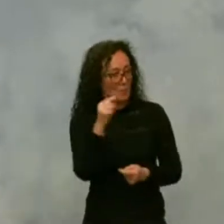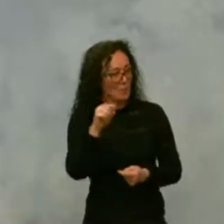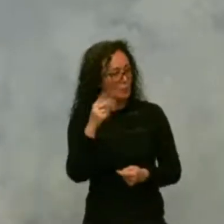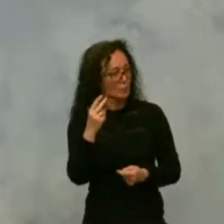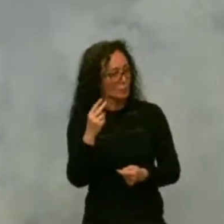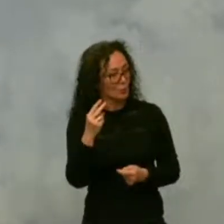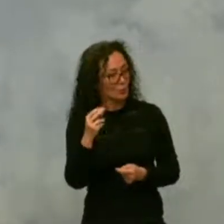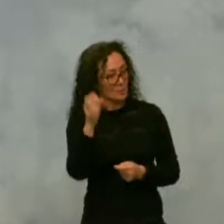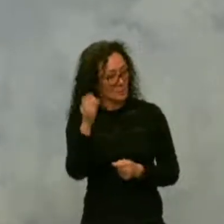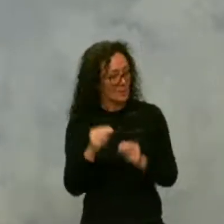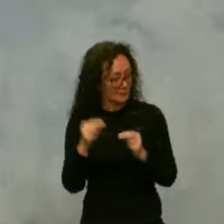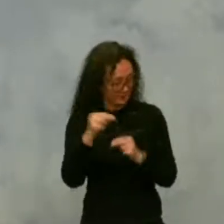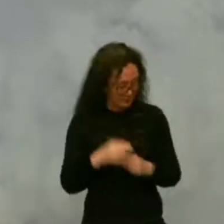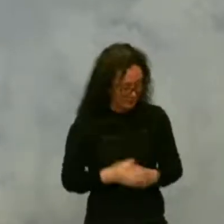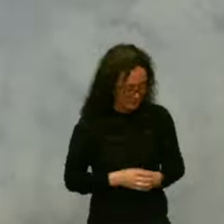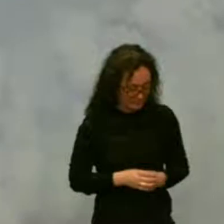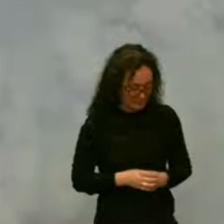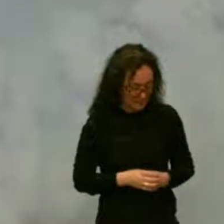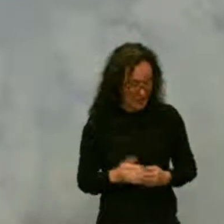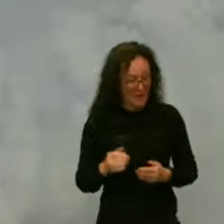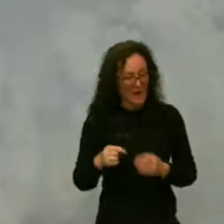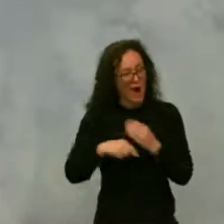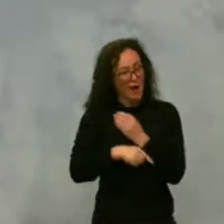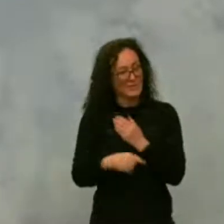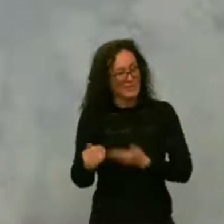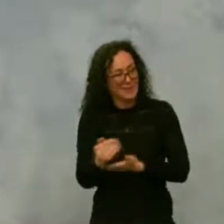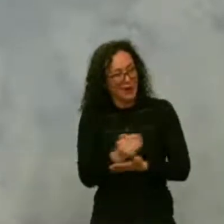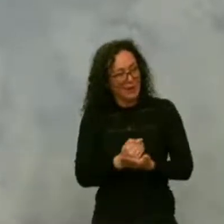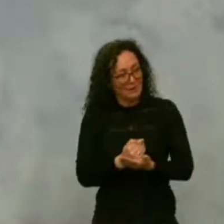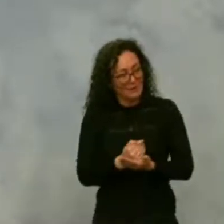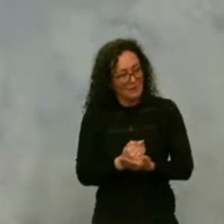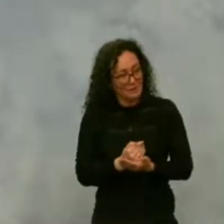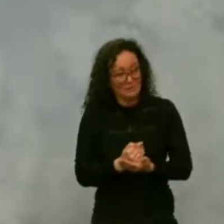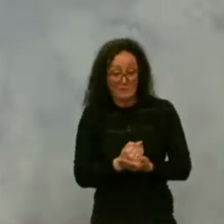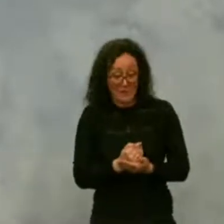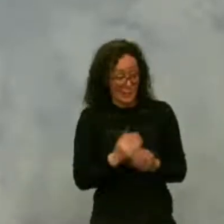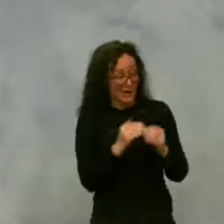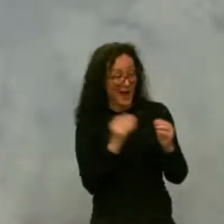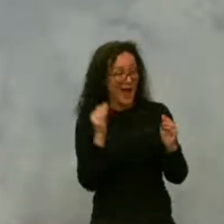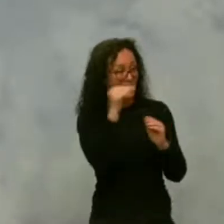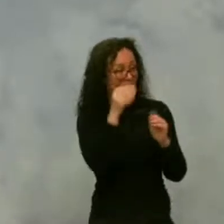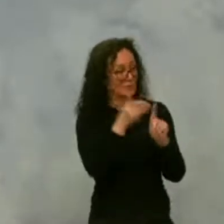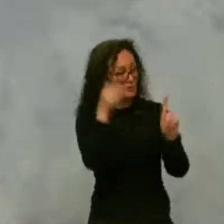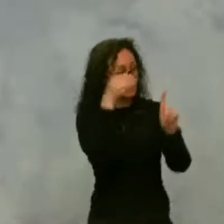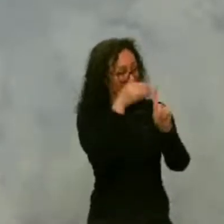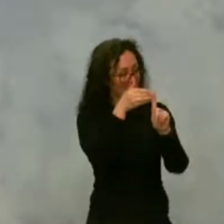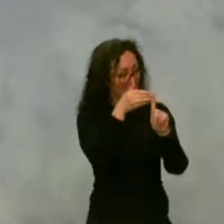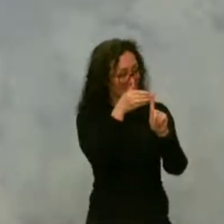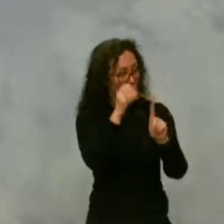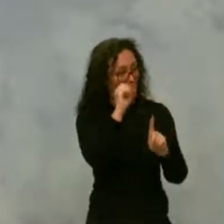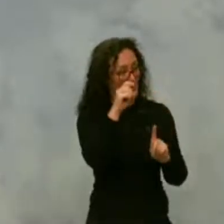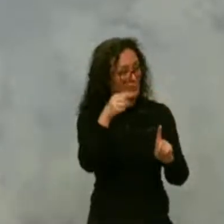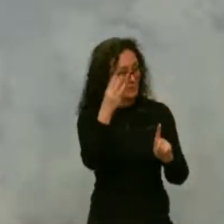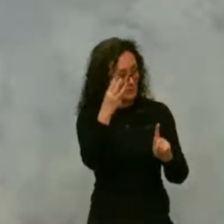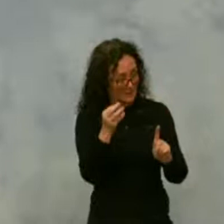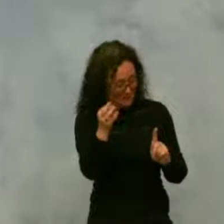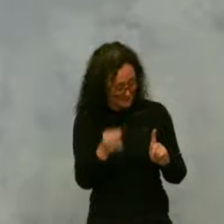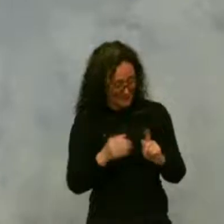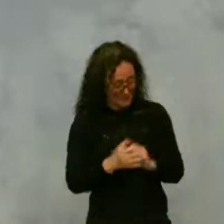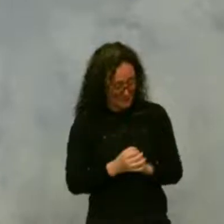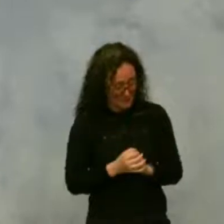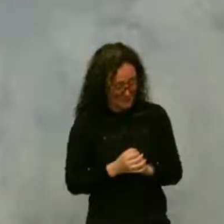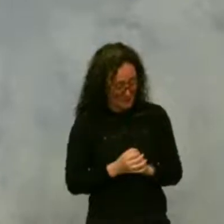arrears collection at Section 5, council tax ahead of target by 0.3%, non-domestic rates